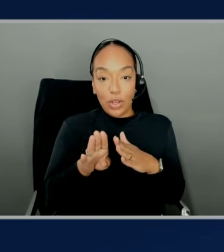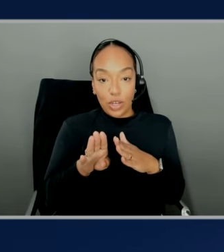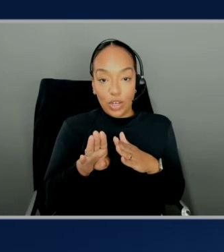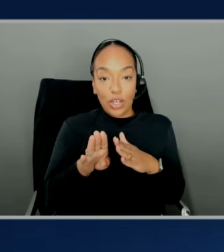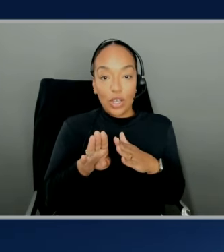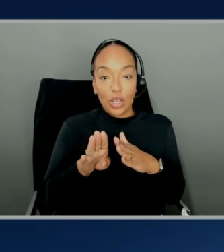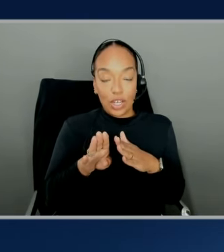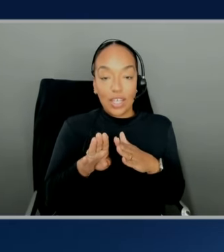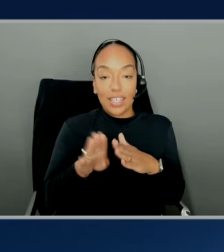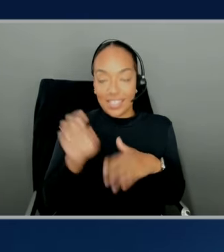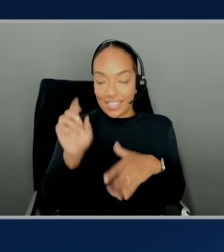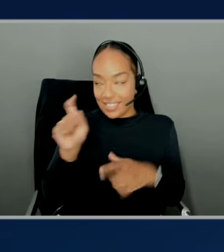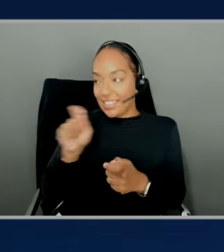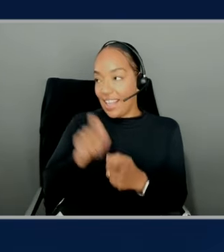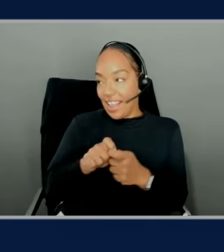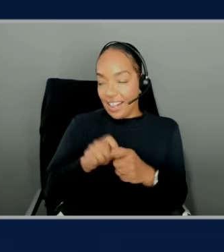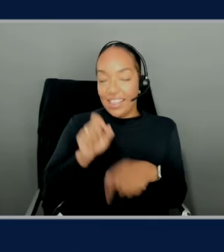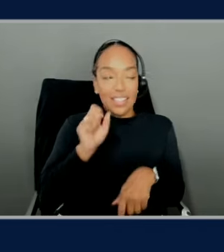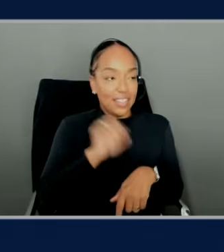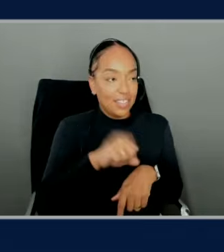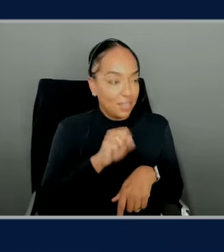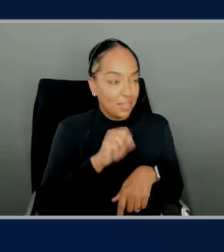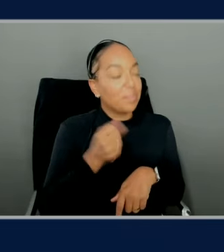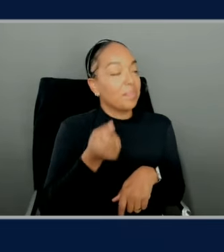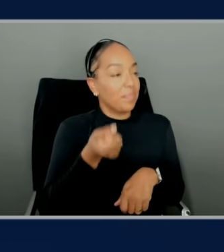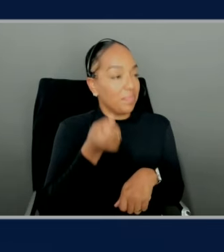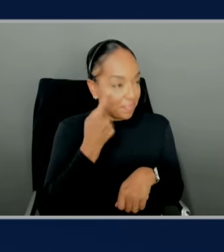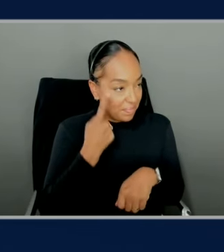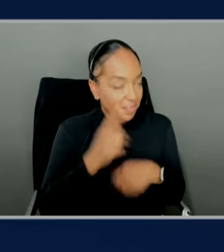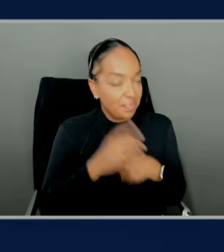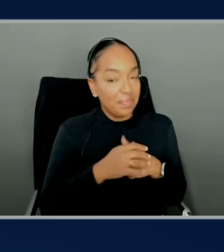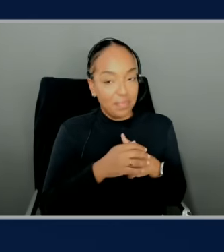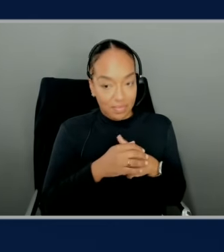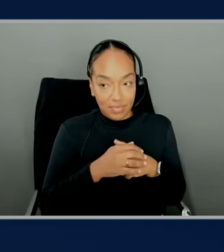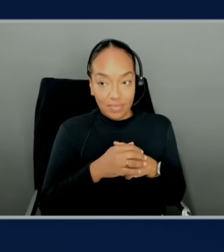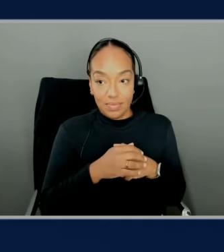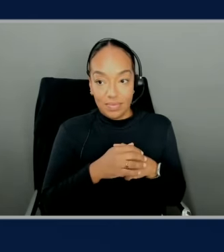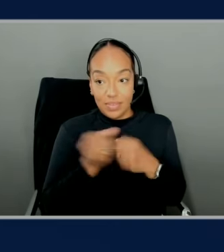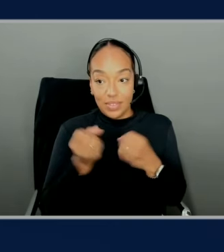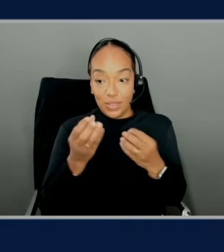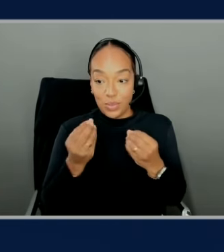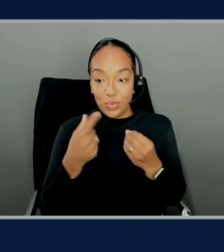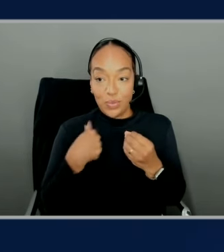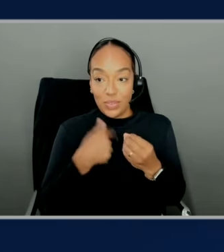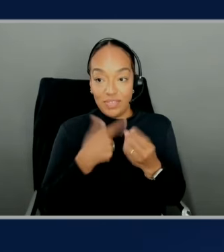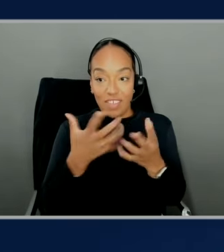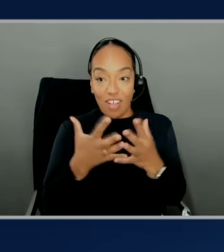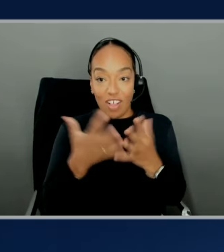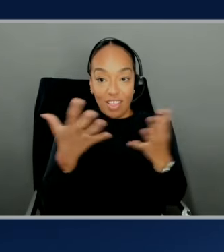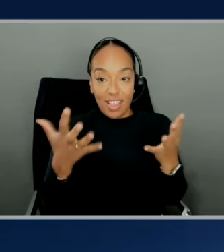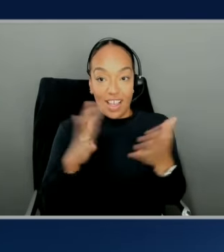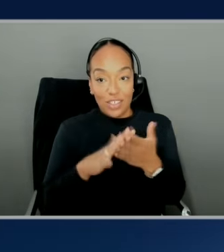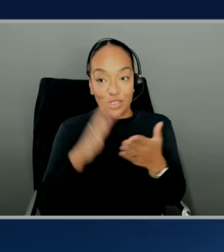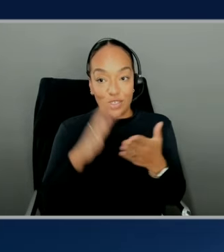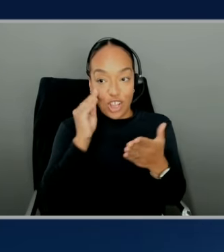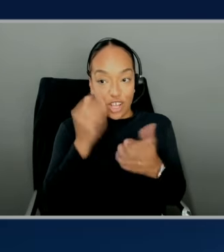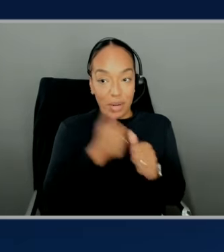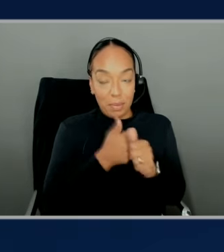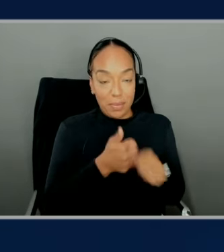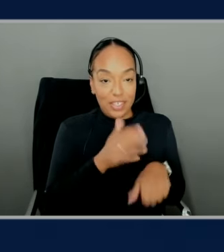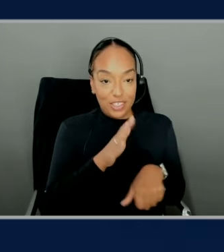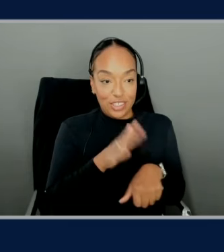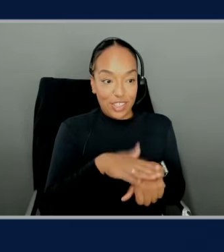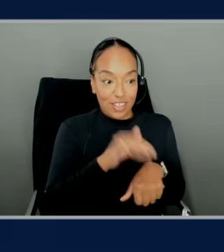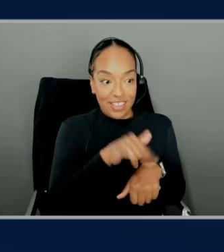yeah. Okay. Very cool. Got it. So, I think we have a lot to learn about. We do. Based on us saying that sounds